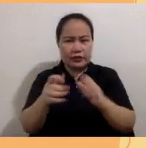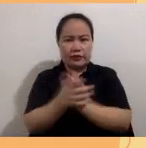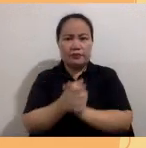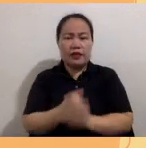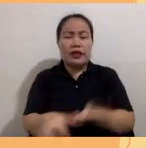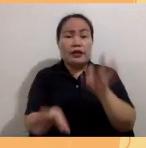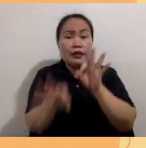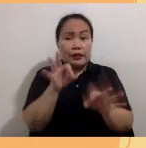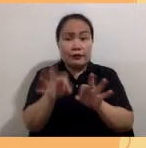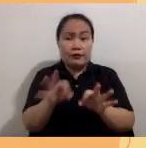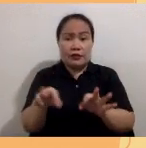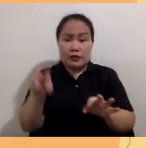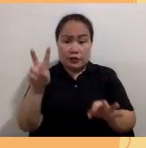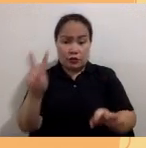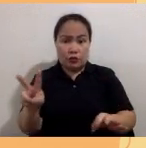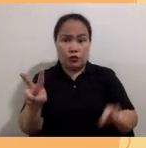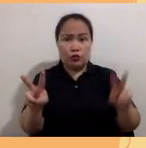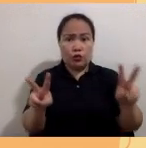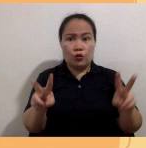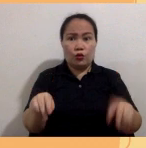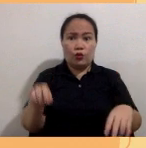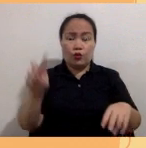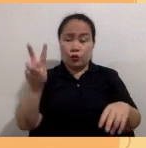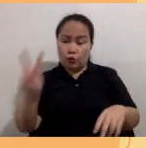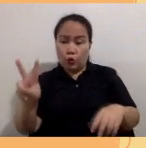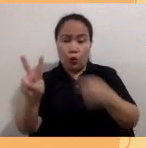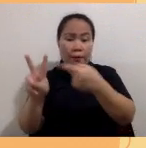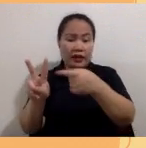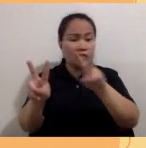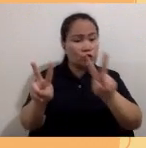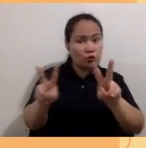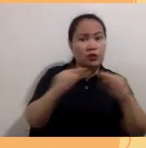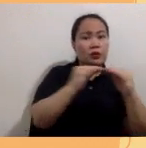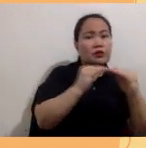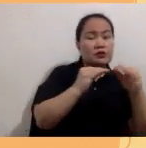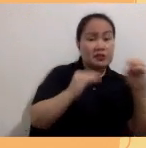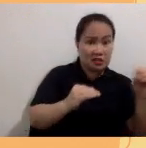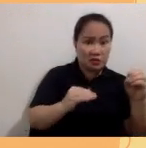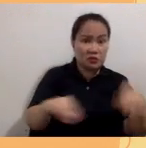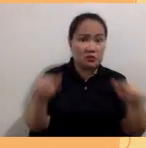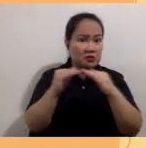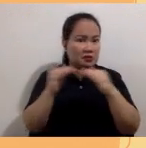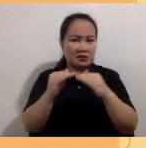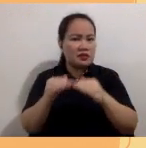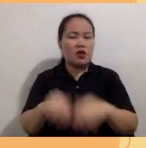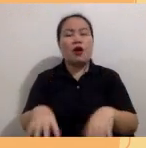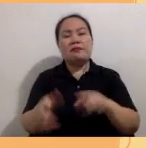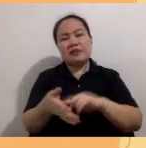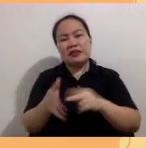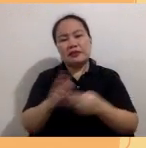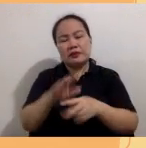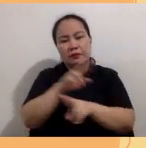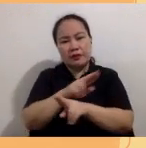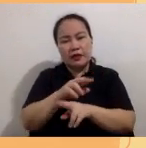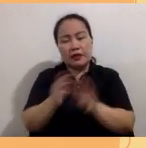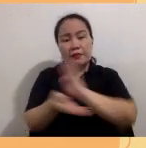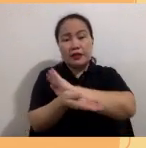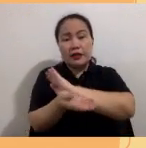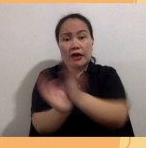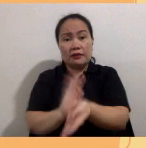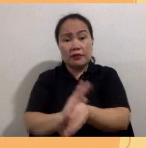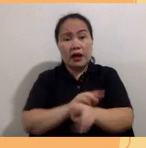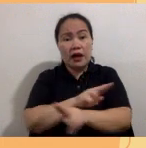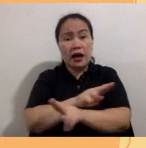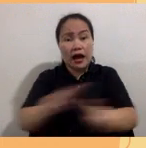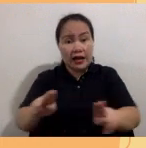this is 2, so this is also 2. So 2 minus 2, that is 0. If this is 4 and this is also 4, so